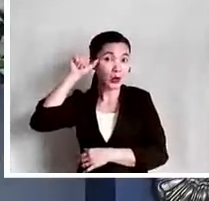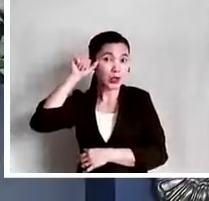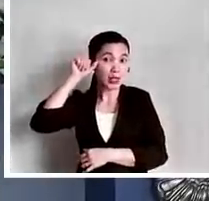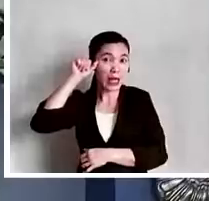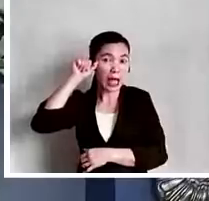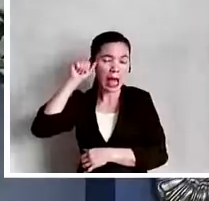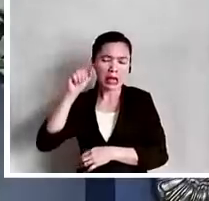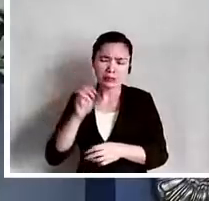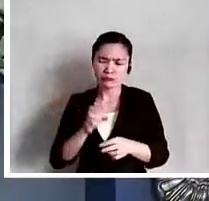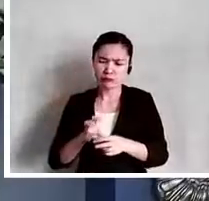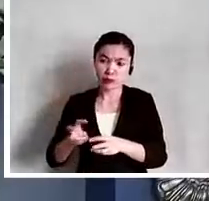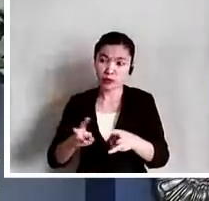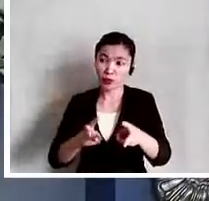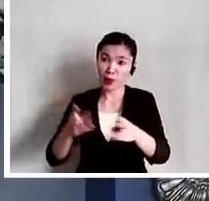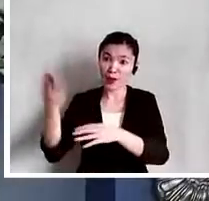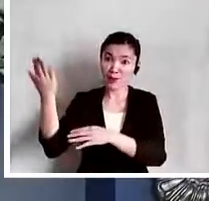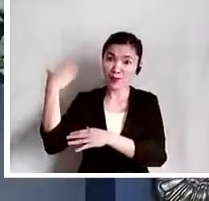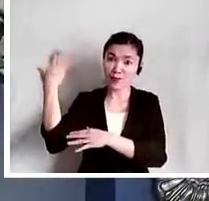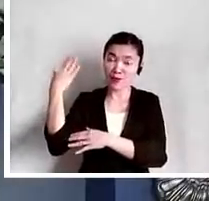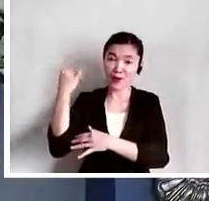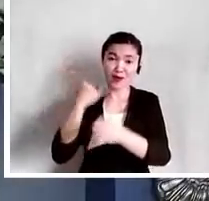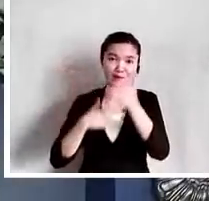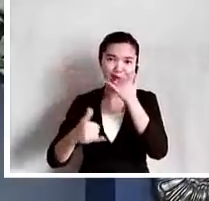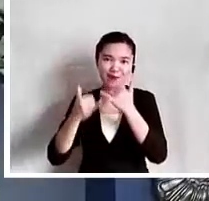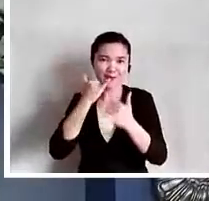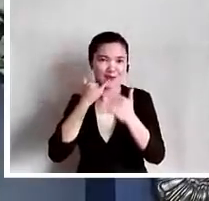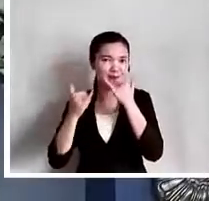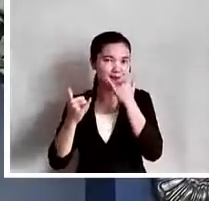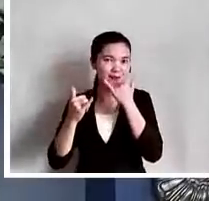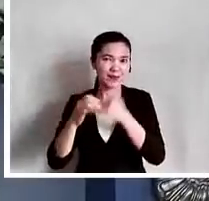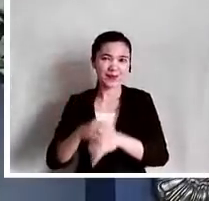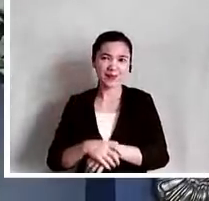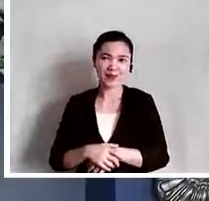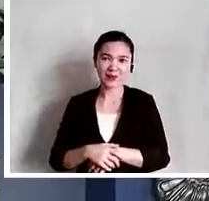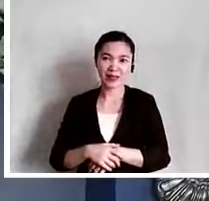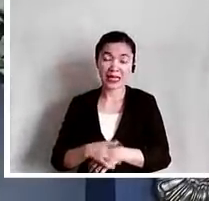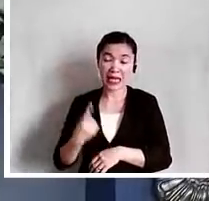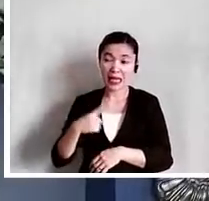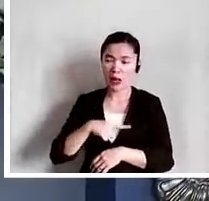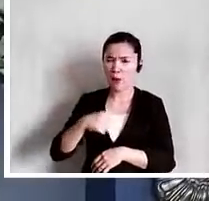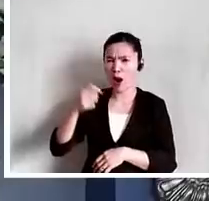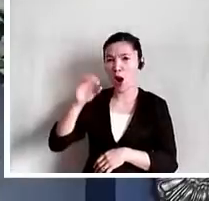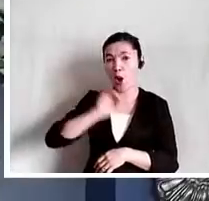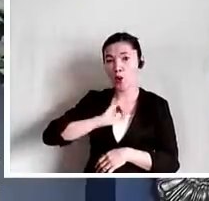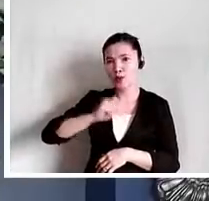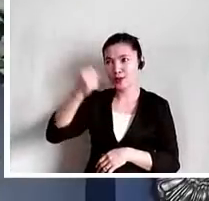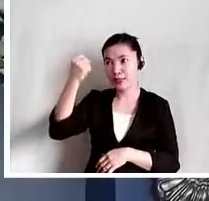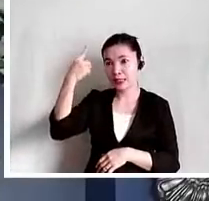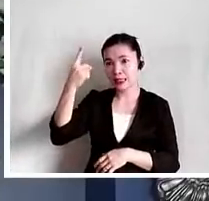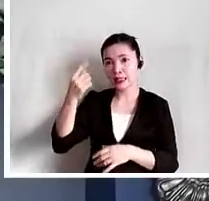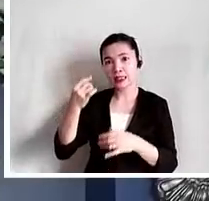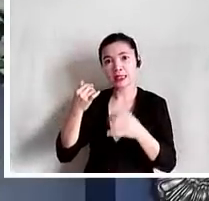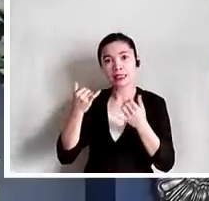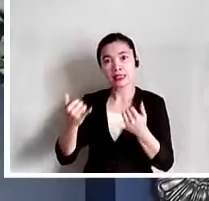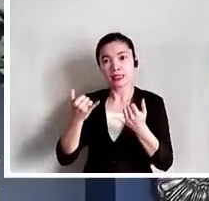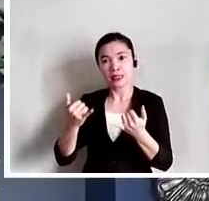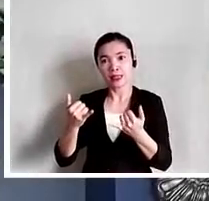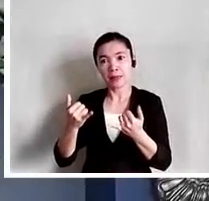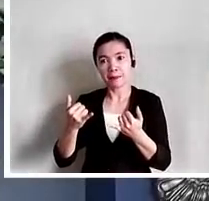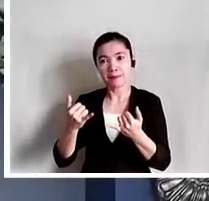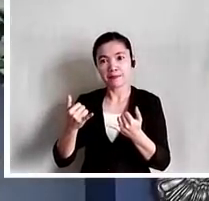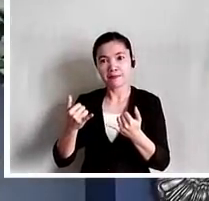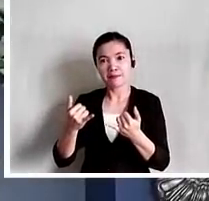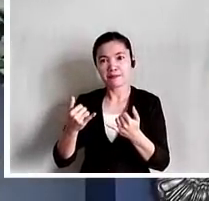ngayang naagian na sayta, in our own understanding today may not be morally